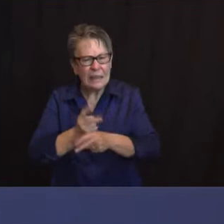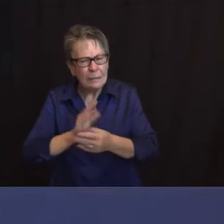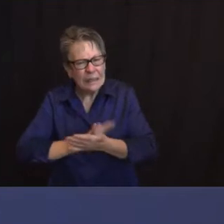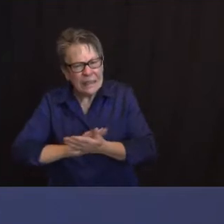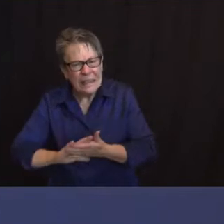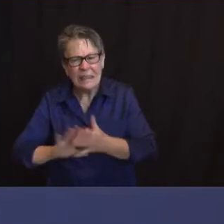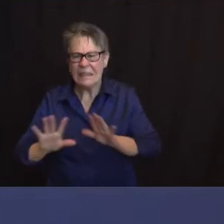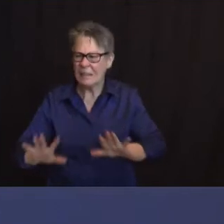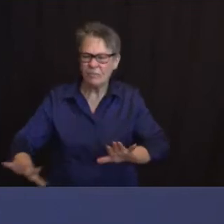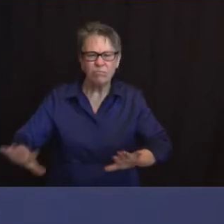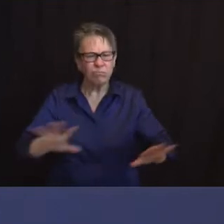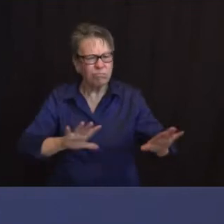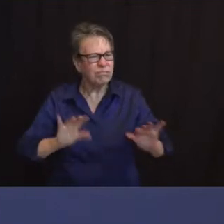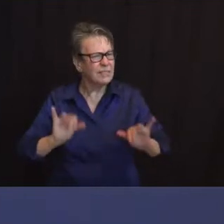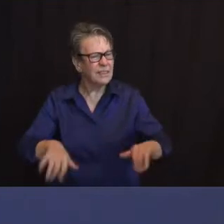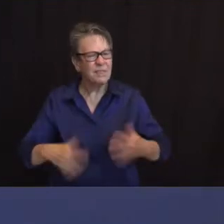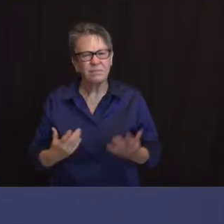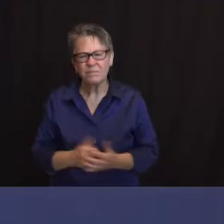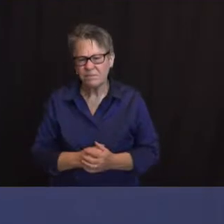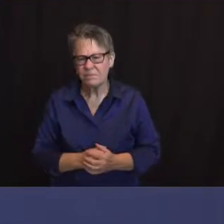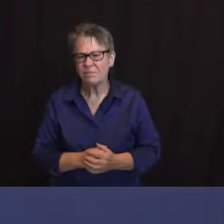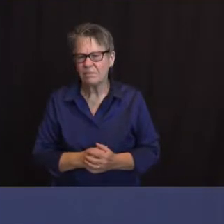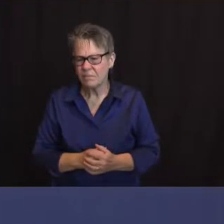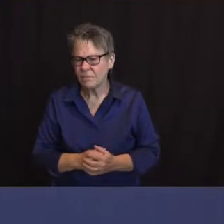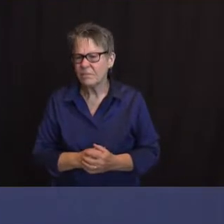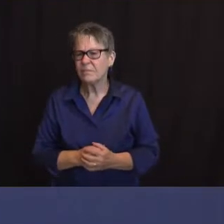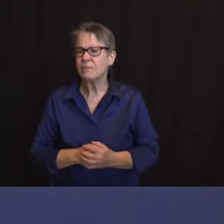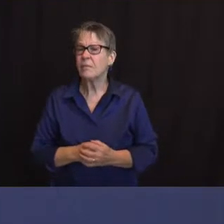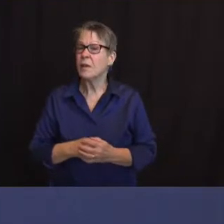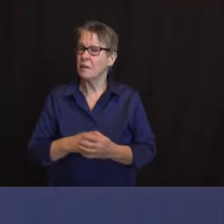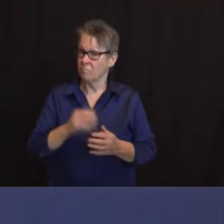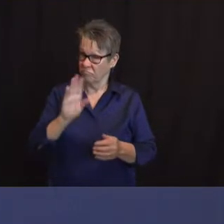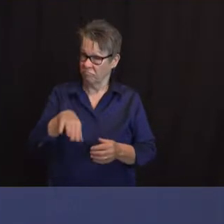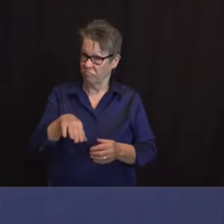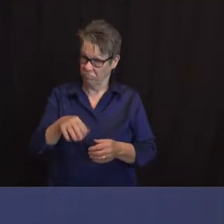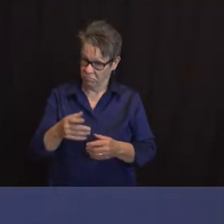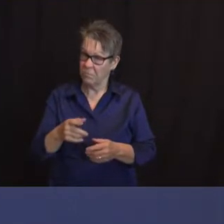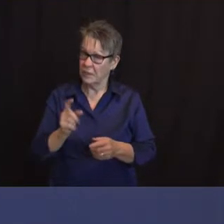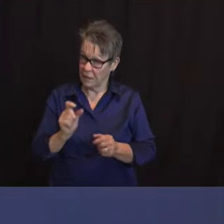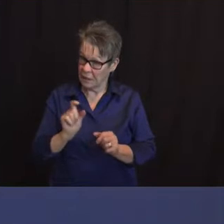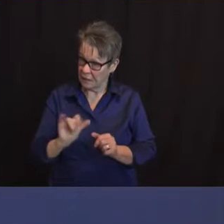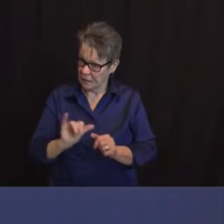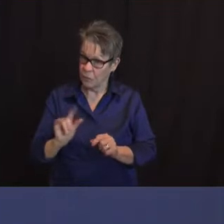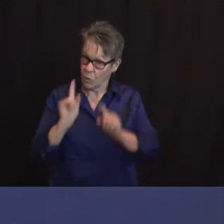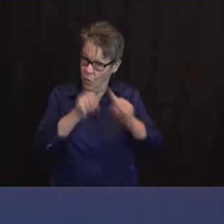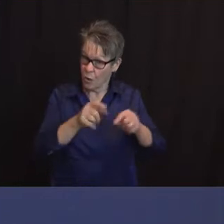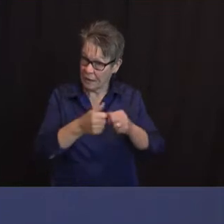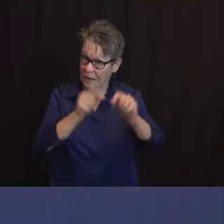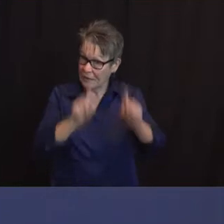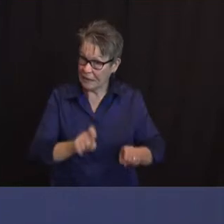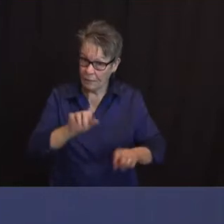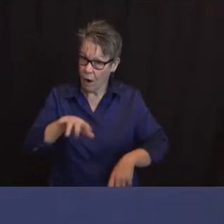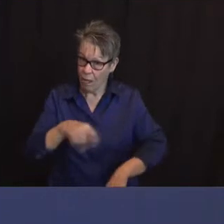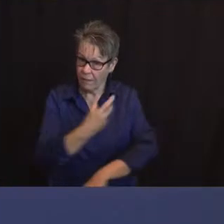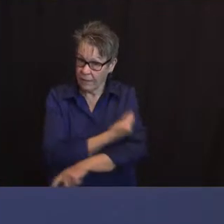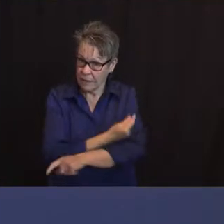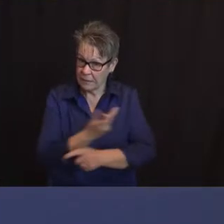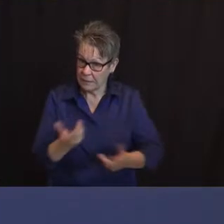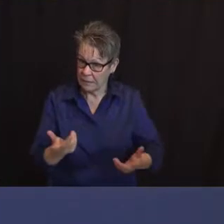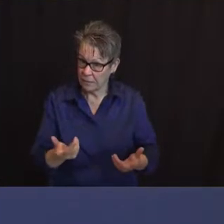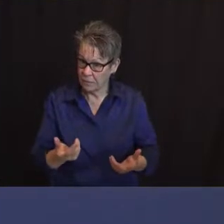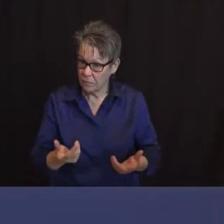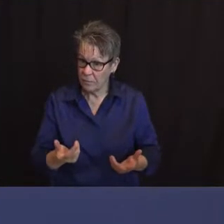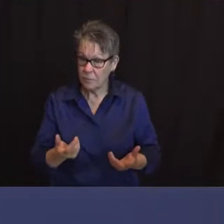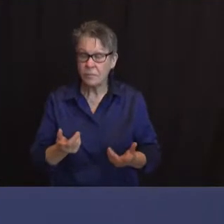feel well or you've been exposed. Get tested at the right point. The warm weather can be both an escape and a good influence for our